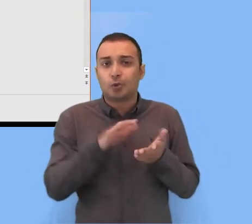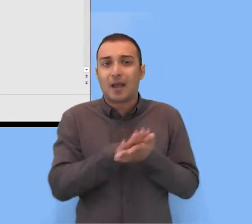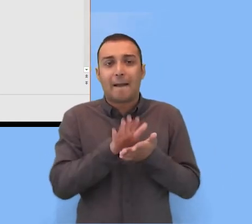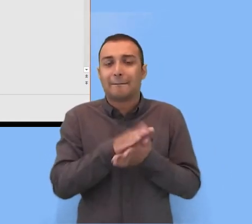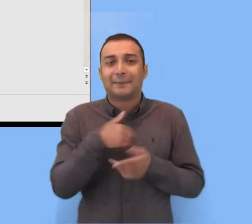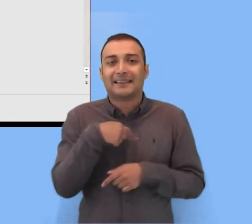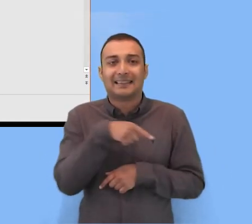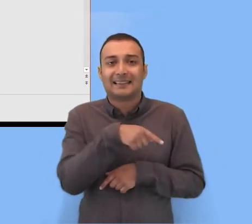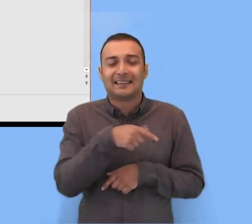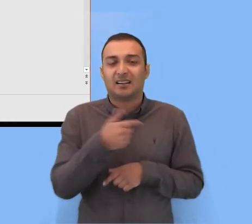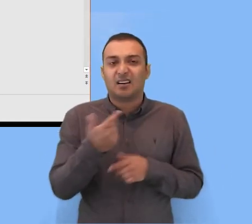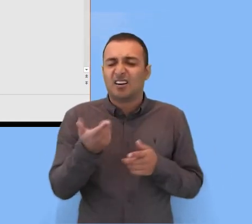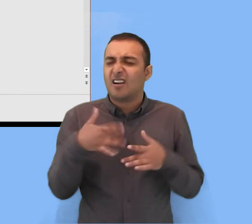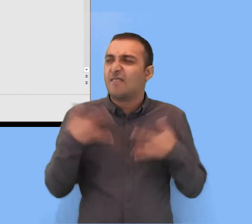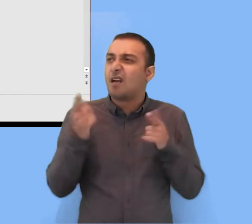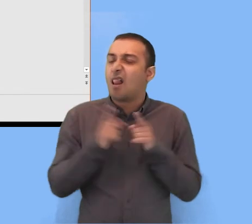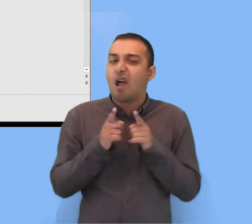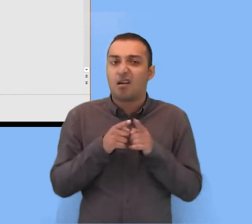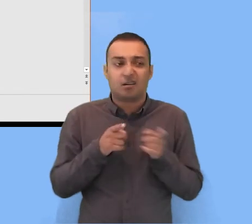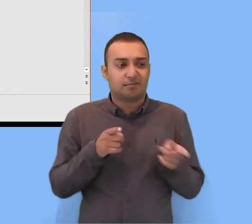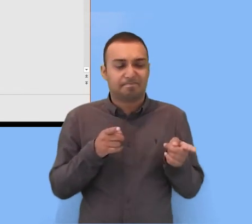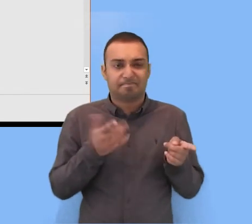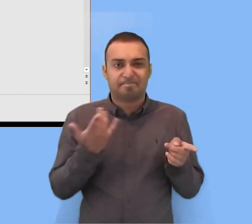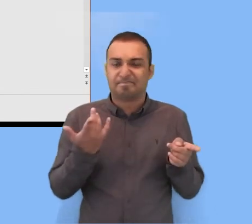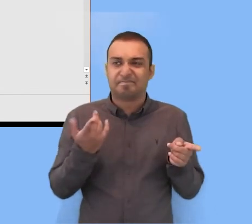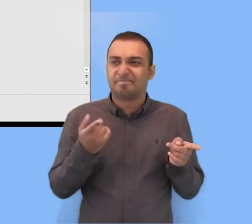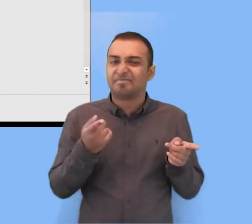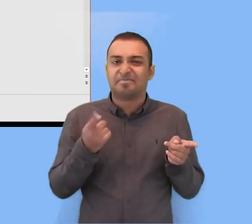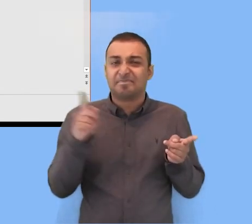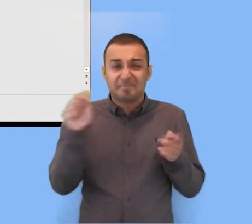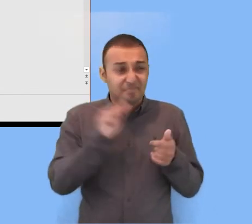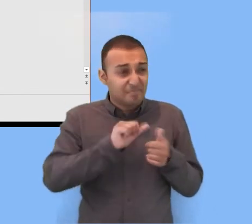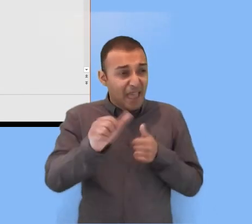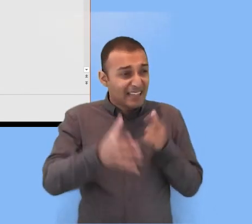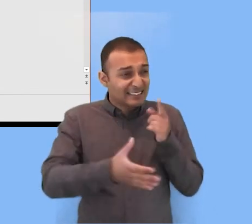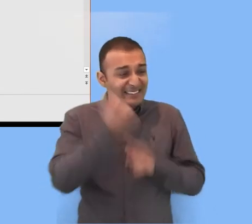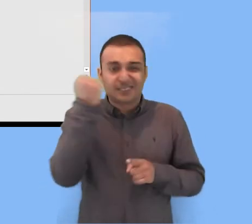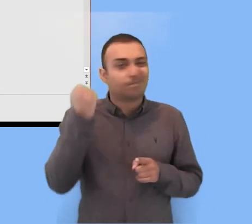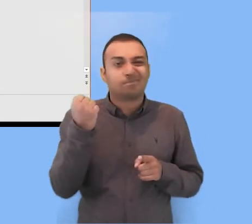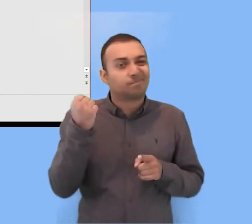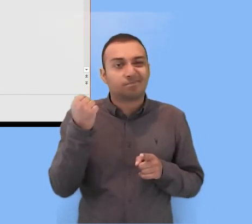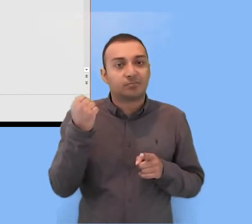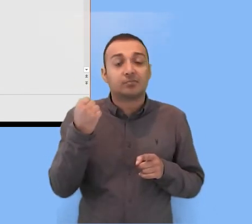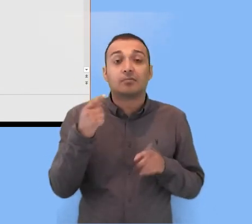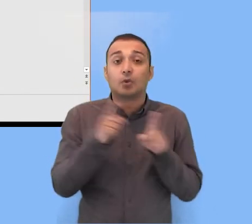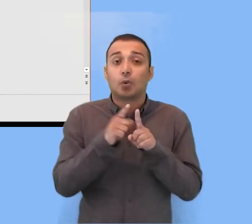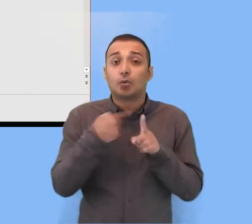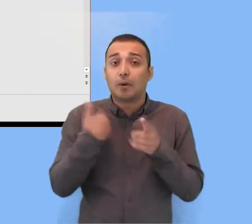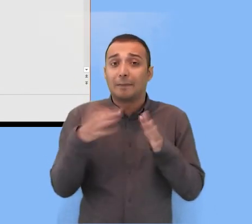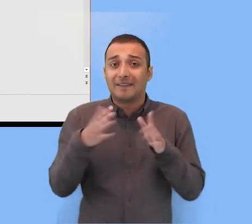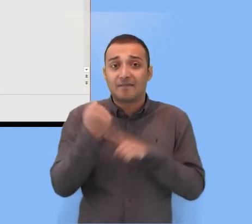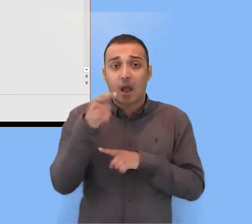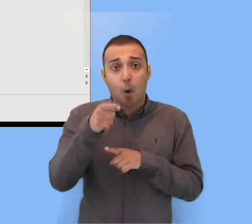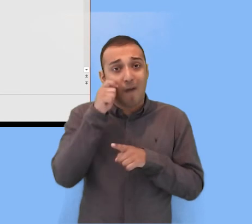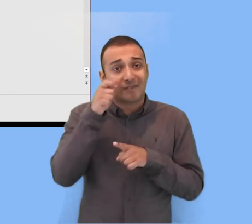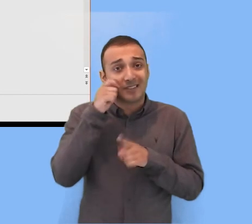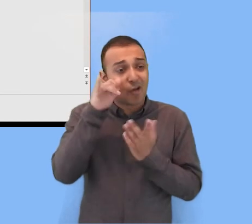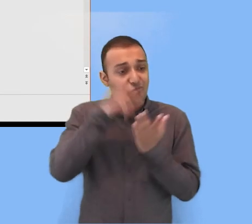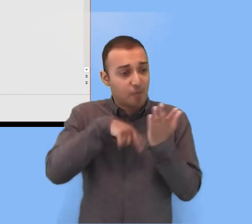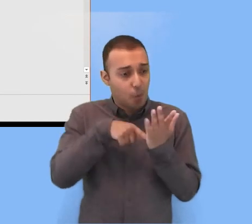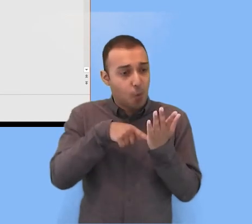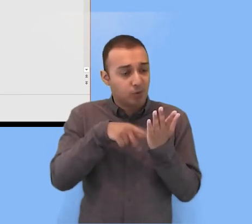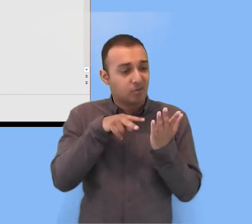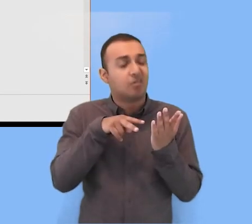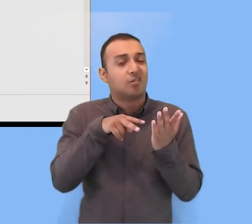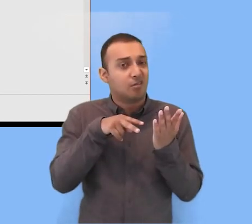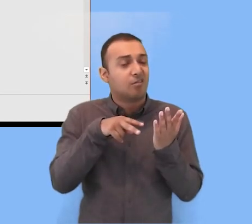the vibe that she'd get the best out of it here. There's some issues too, I read in the Ofsted report. So I chose the one further